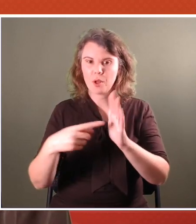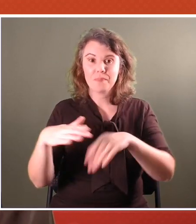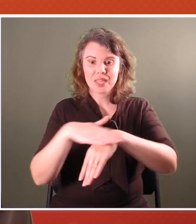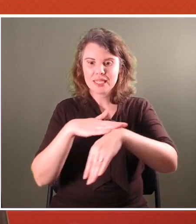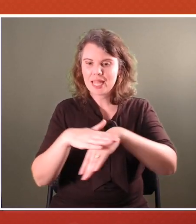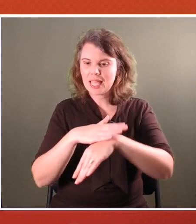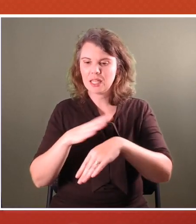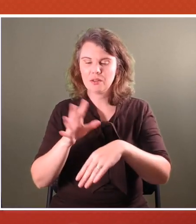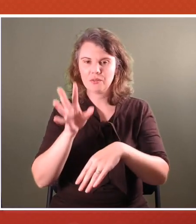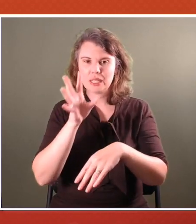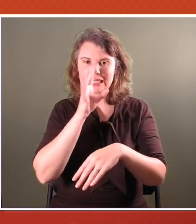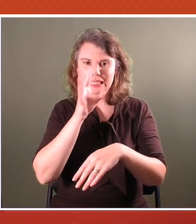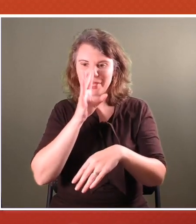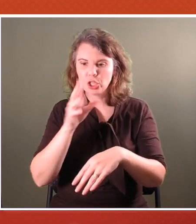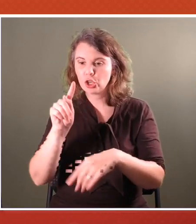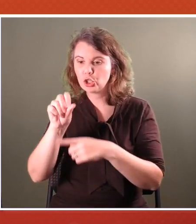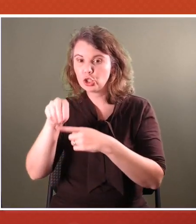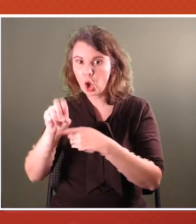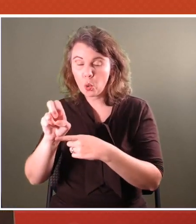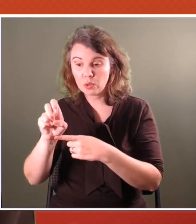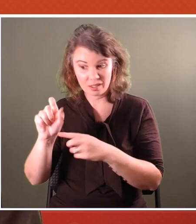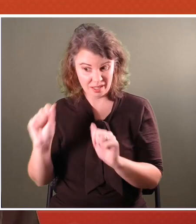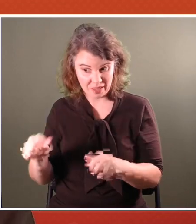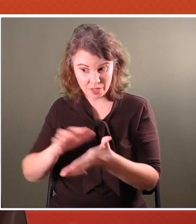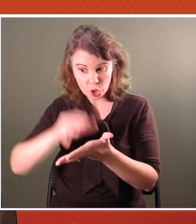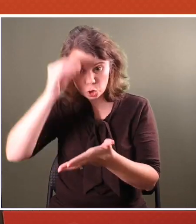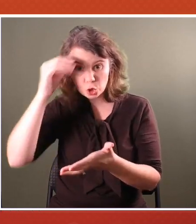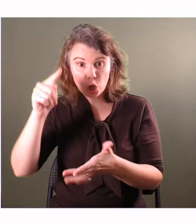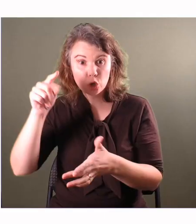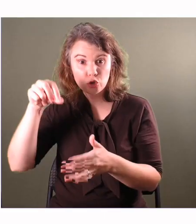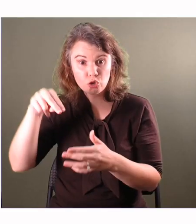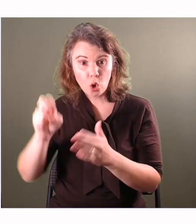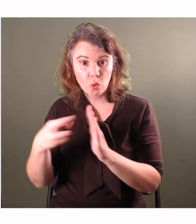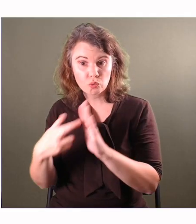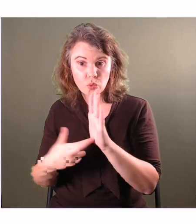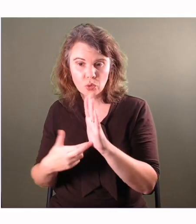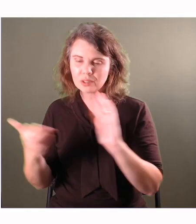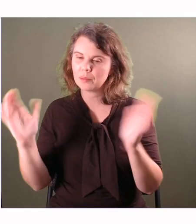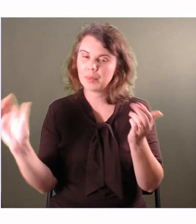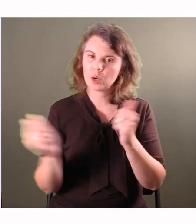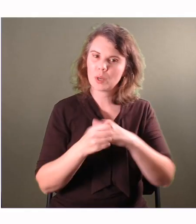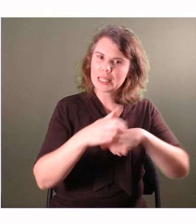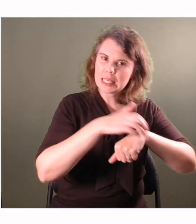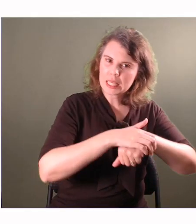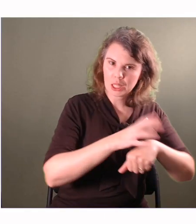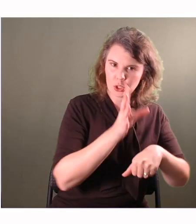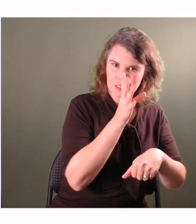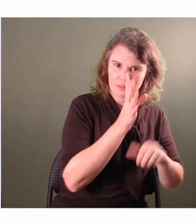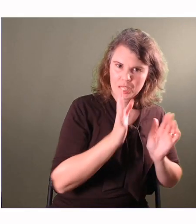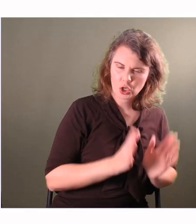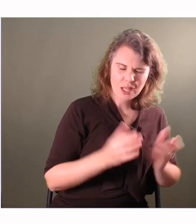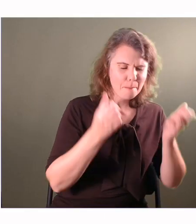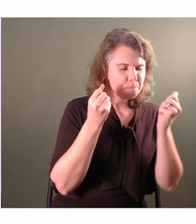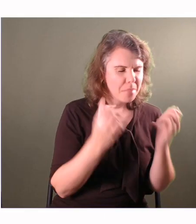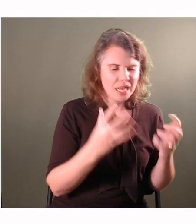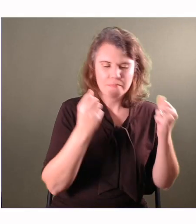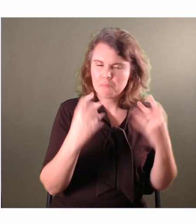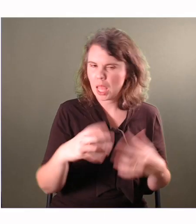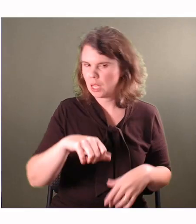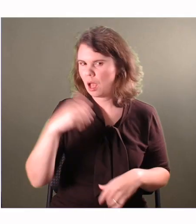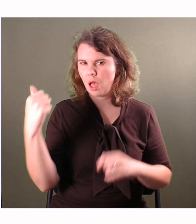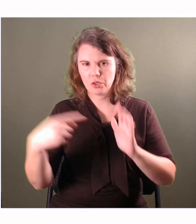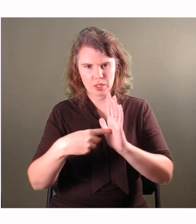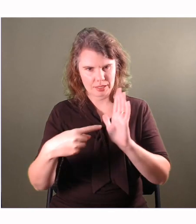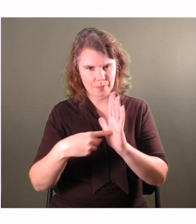speakers of tone language should learn new tone-based rules, unlike our English speakers. There are many, many other examples, and